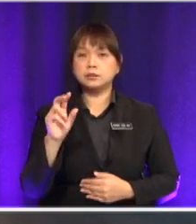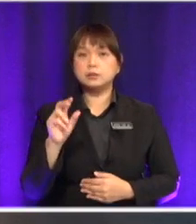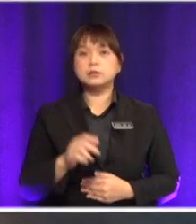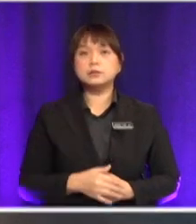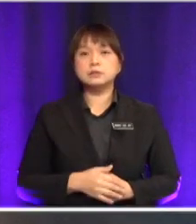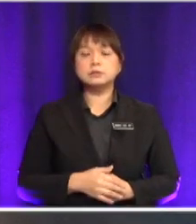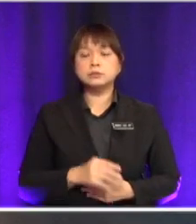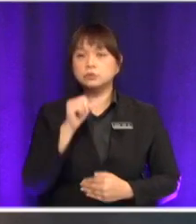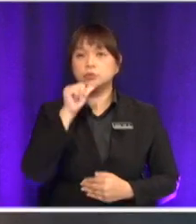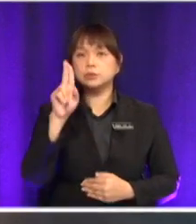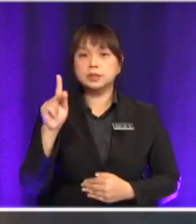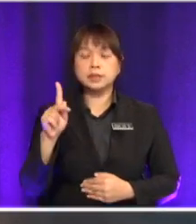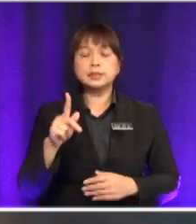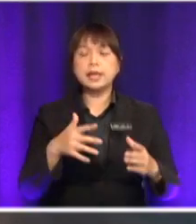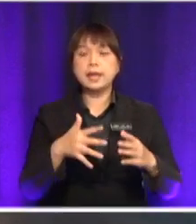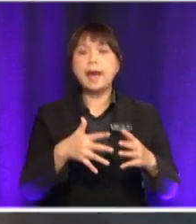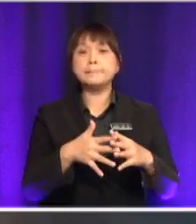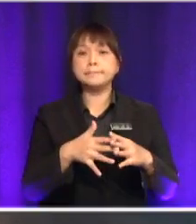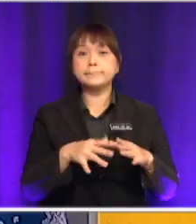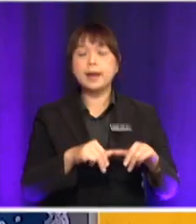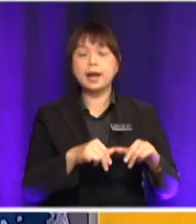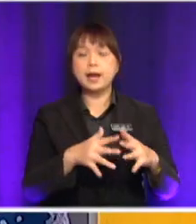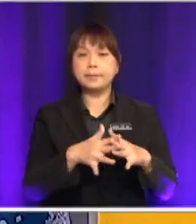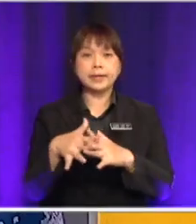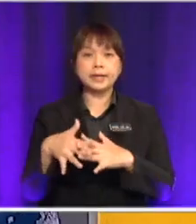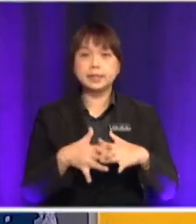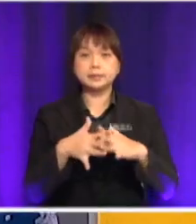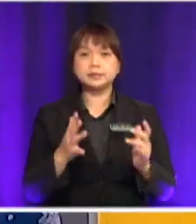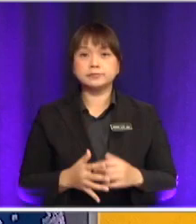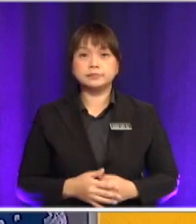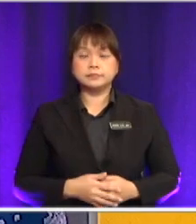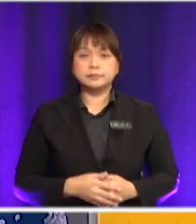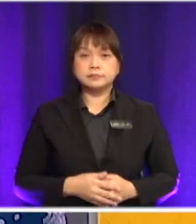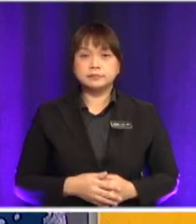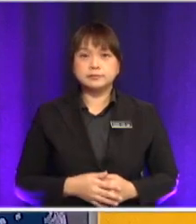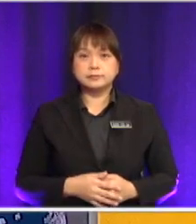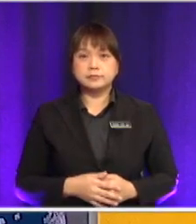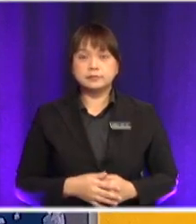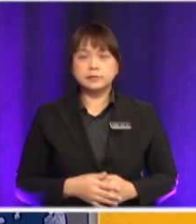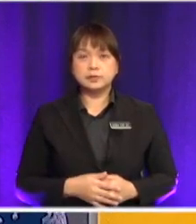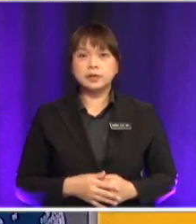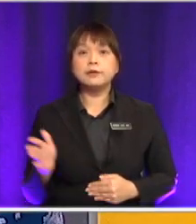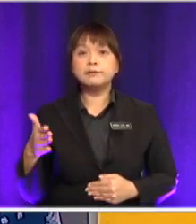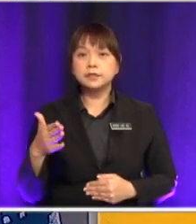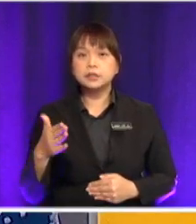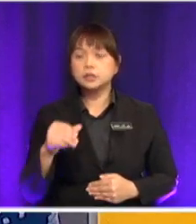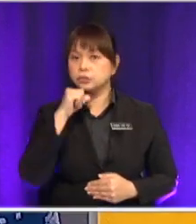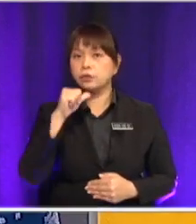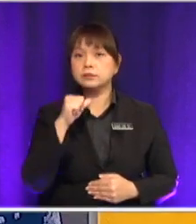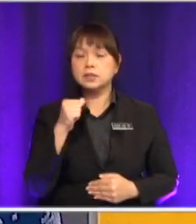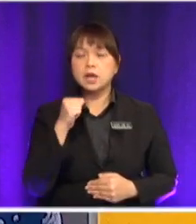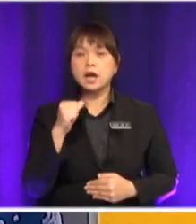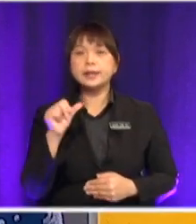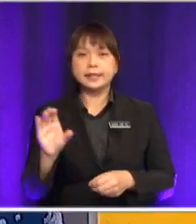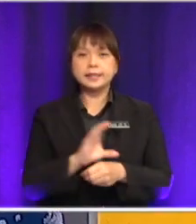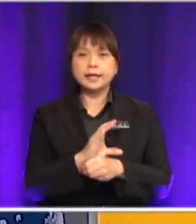because apparently fish, they don't seem to have enough muscle to move themselves through water.